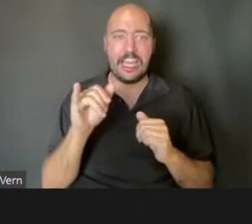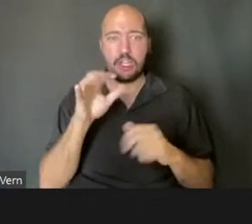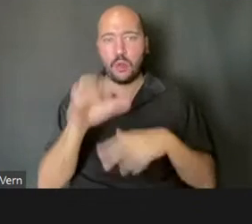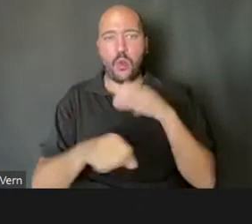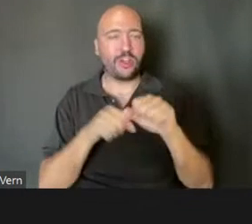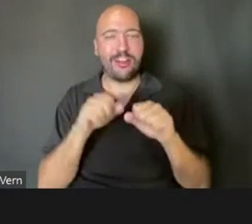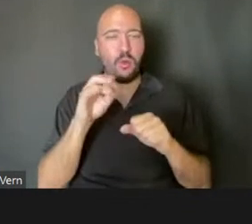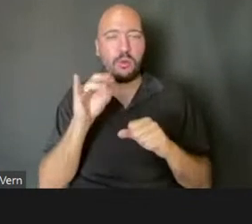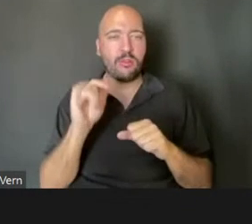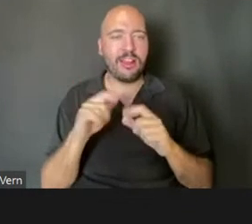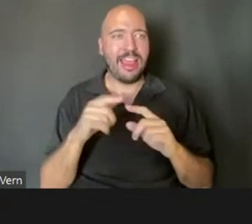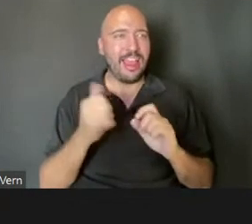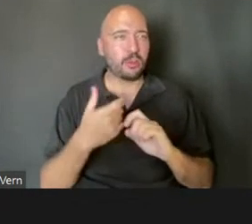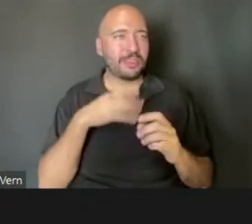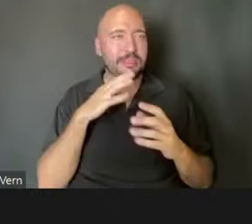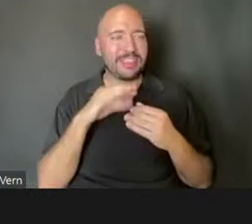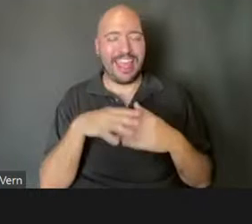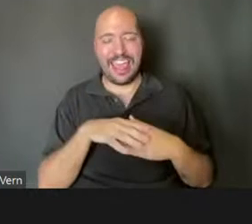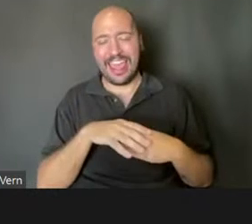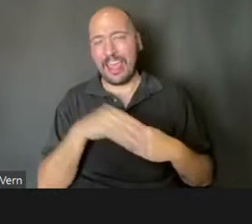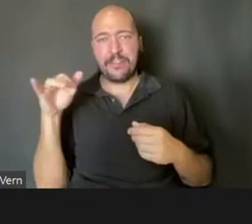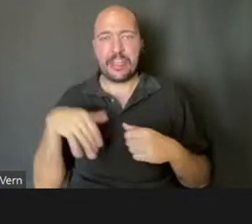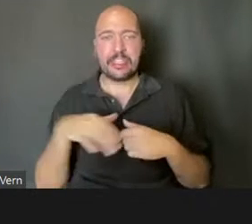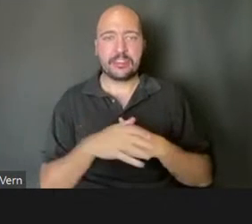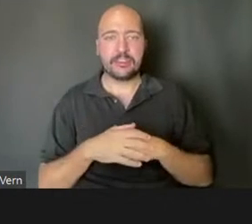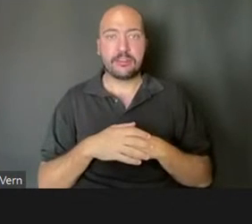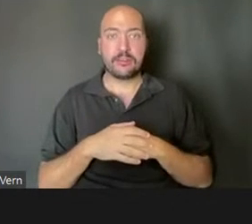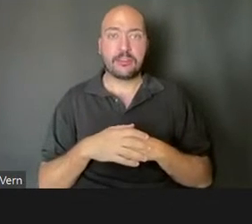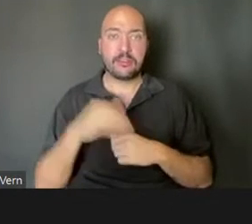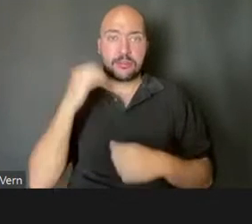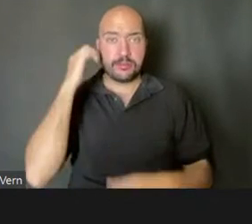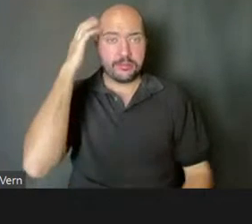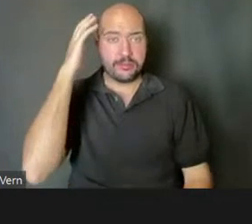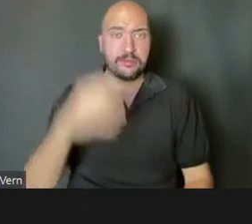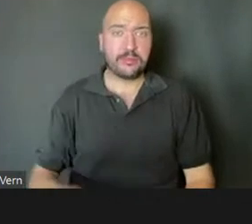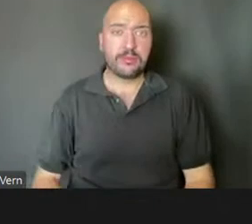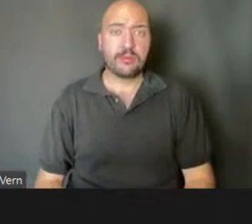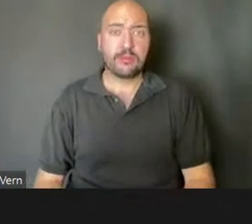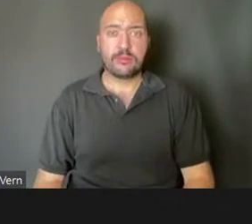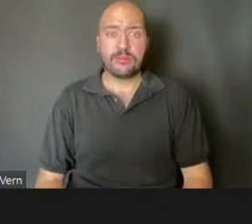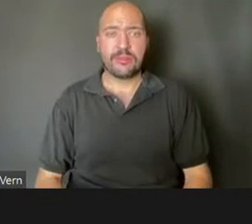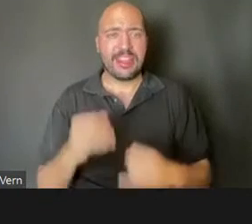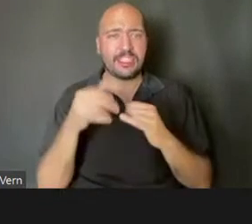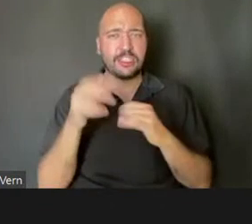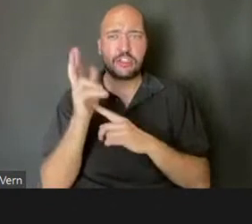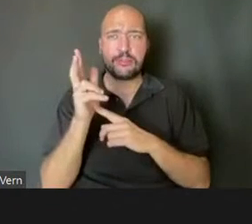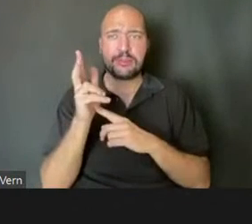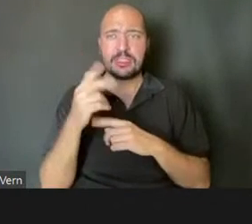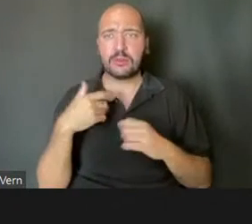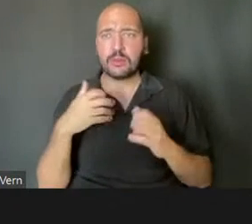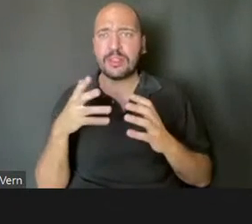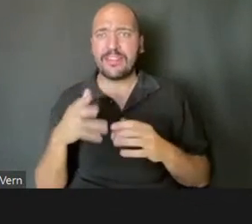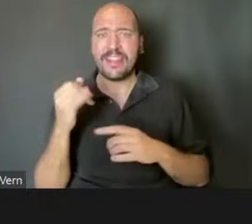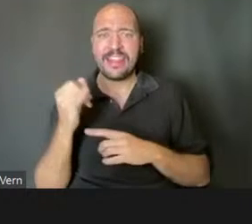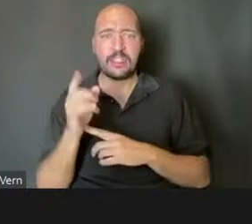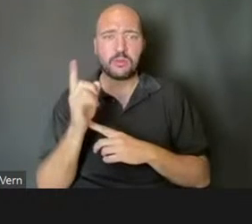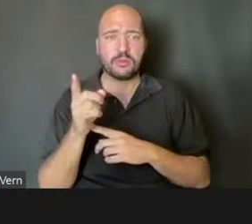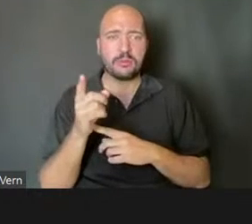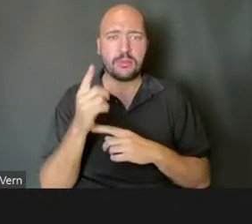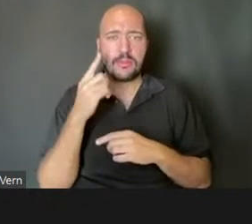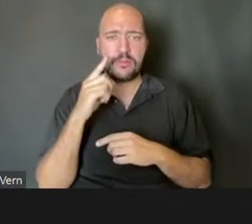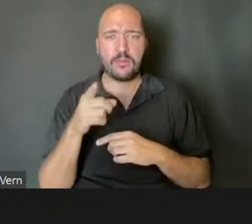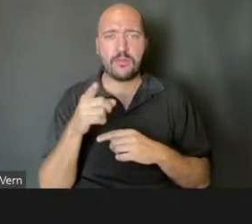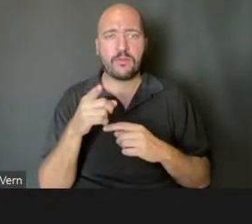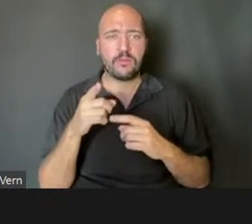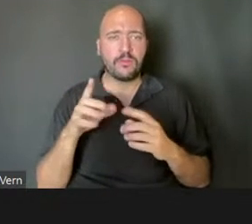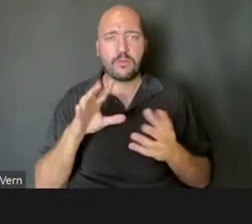speak outside of that? Yes, beautiful. In the last 3 minutes, and I'd like to leave the very last minute for